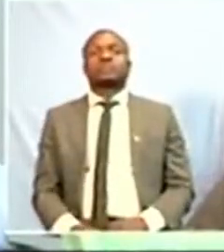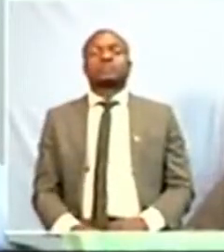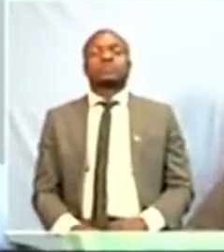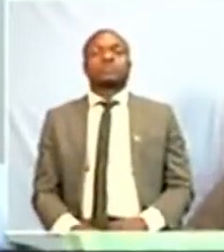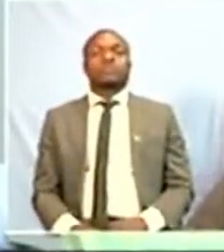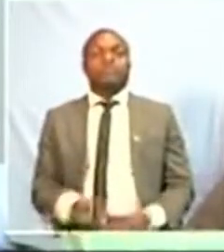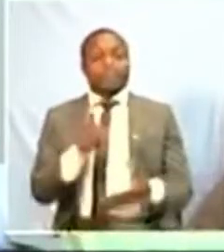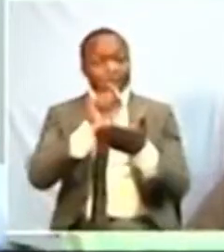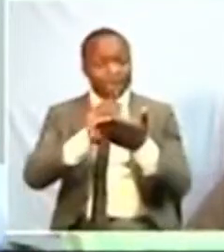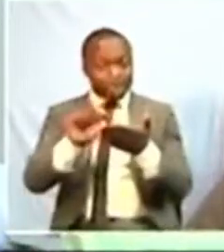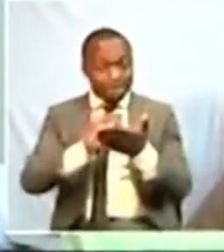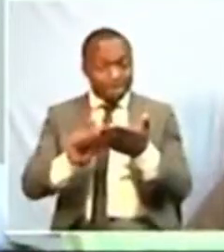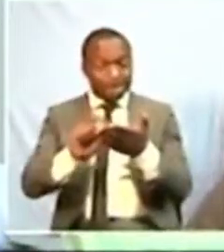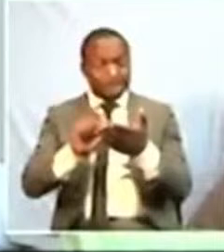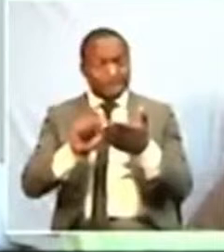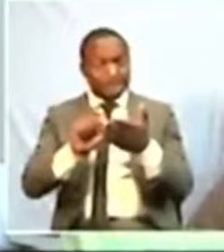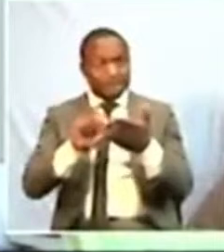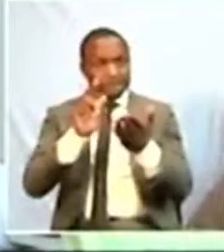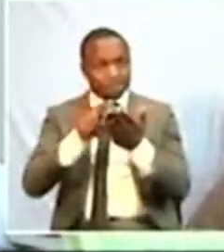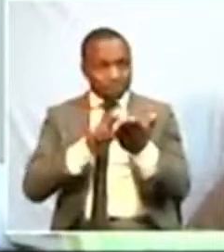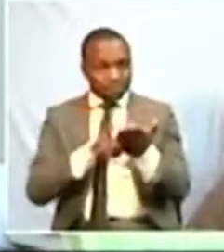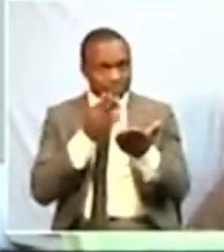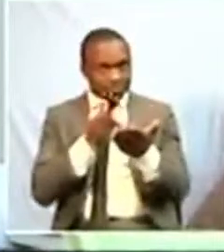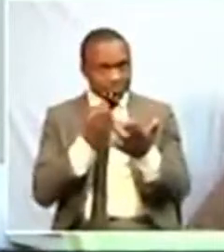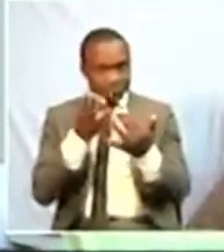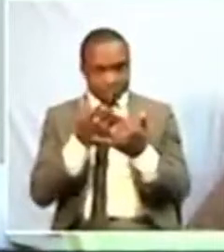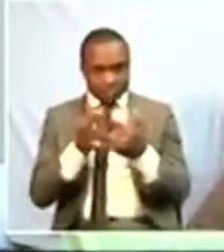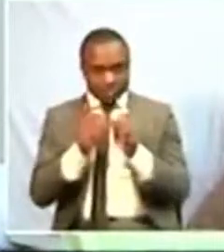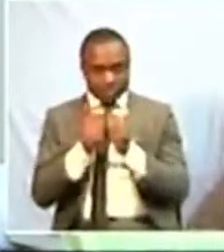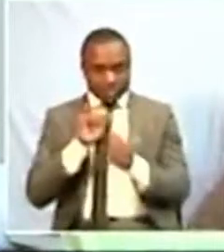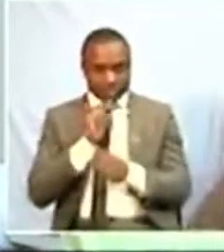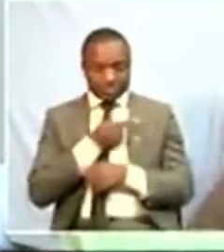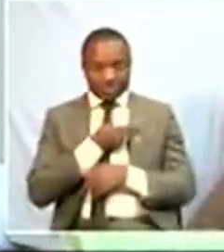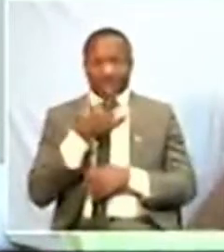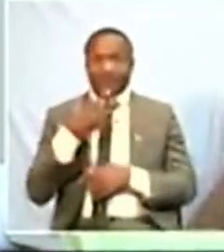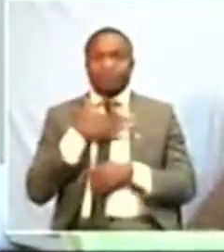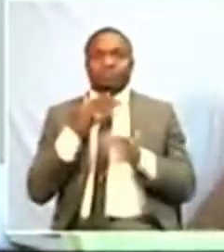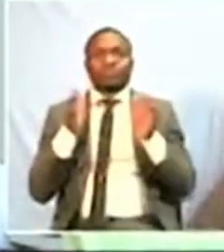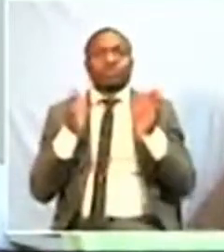Is it written? You share with us. That's my short